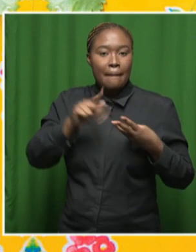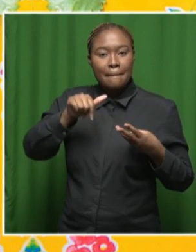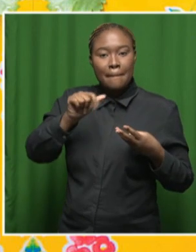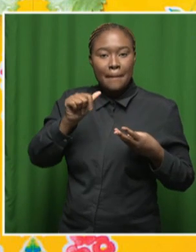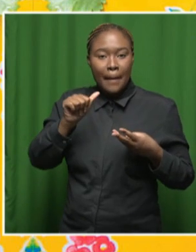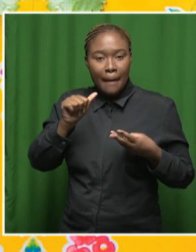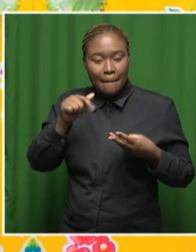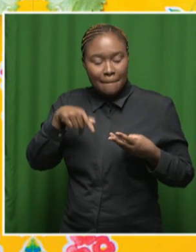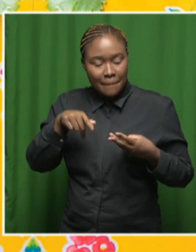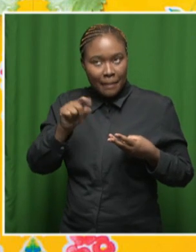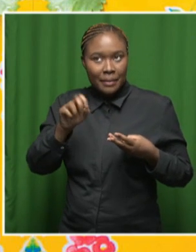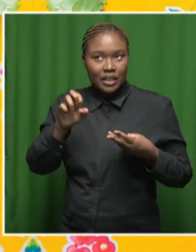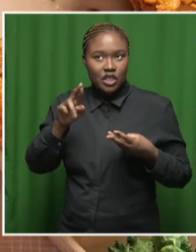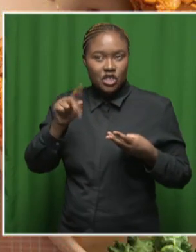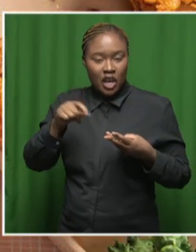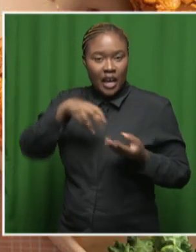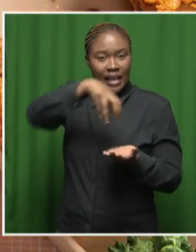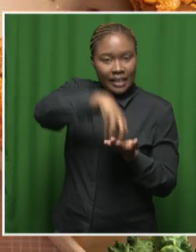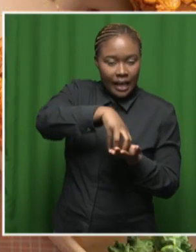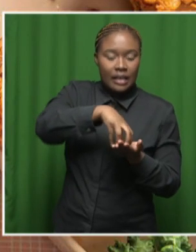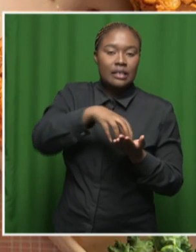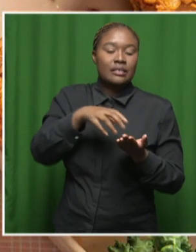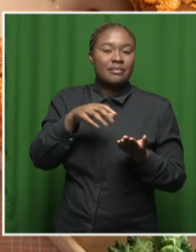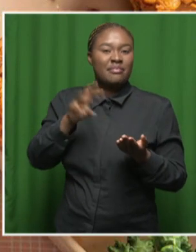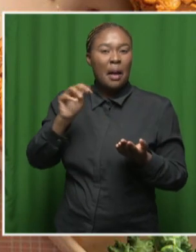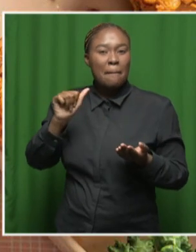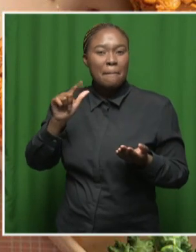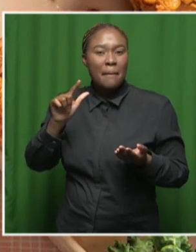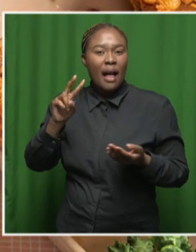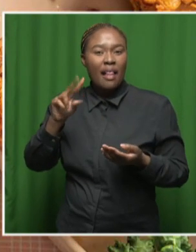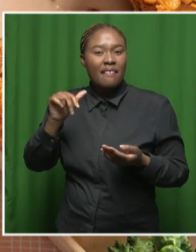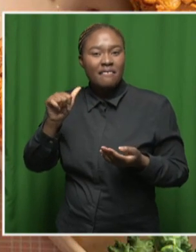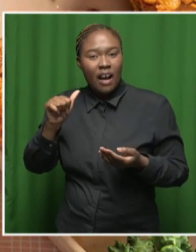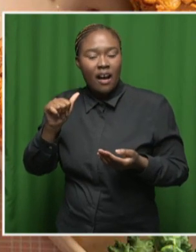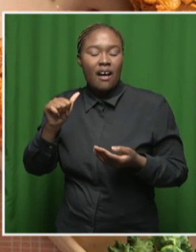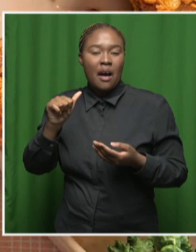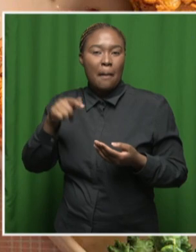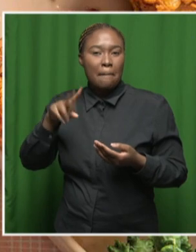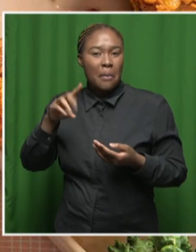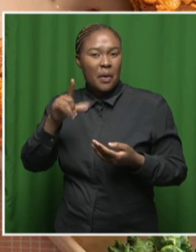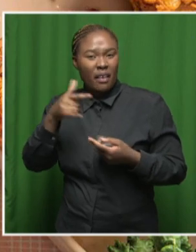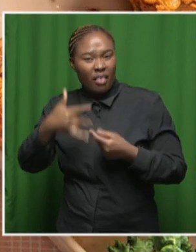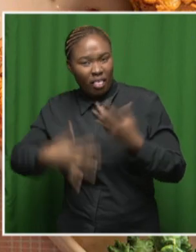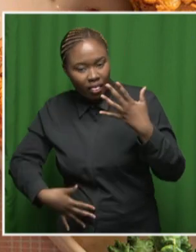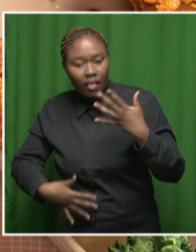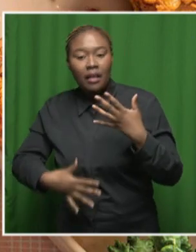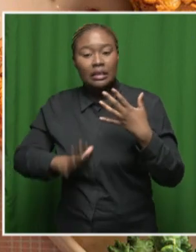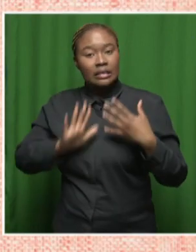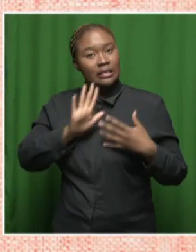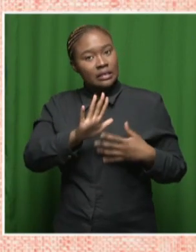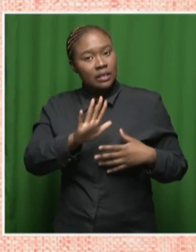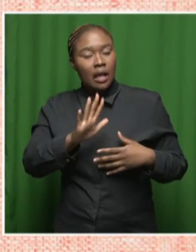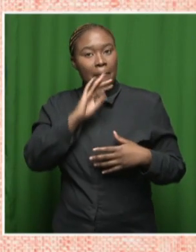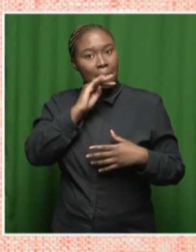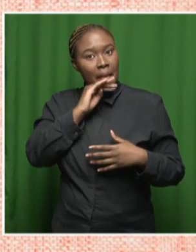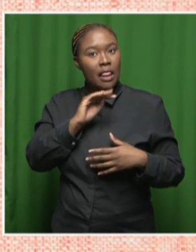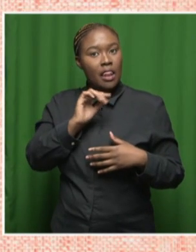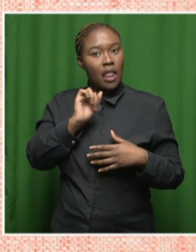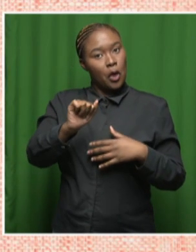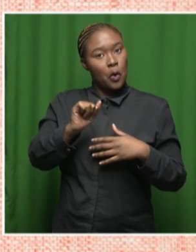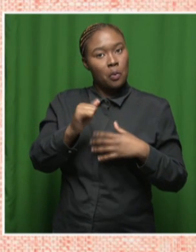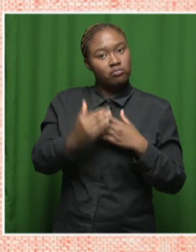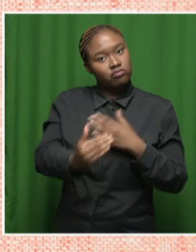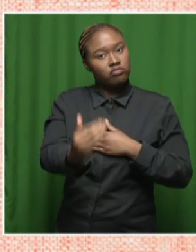tart and malva pudding. To tell us more about this collection of easy-to-follow recipes that she says is a must-have to add to your cooking